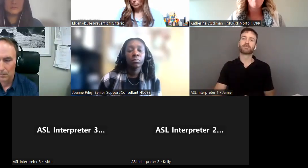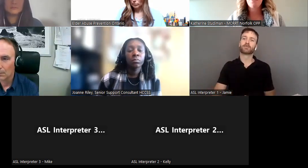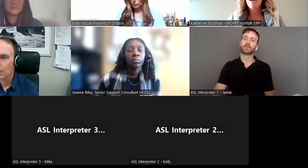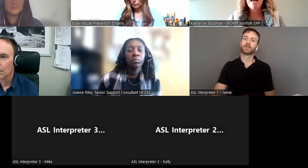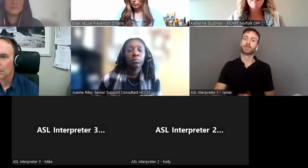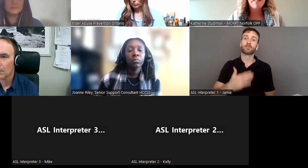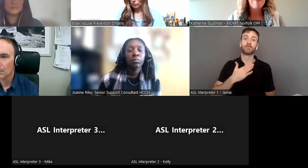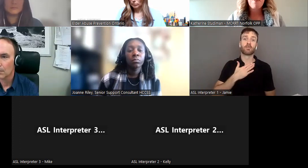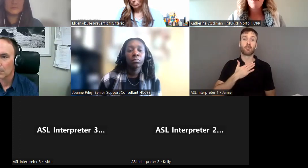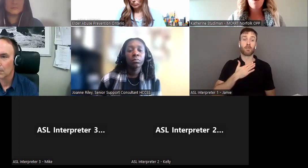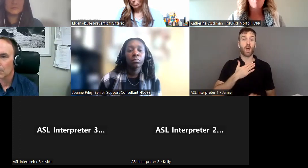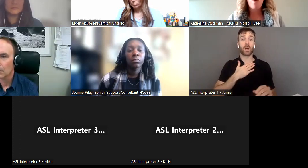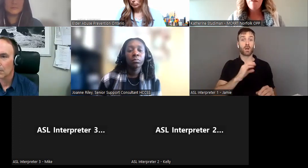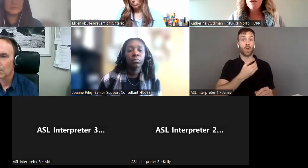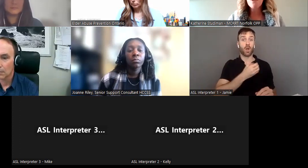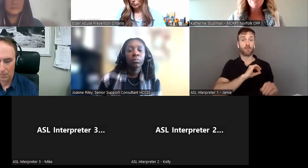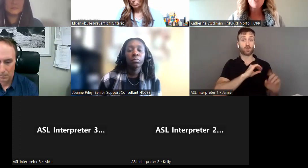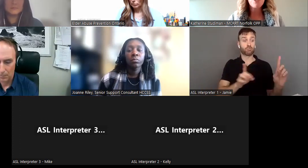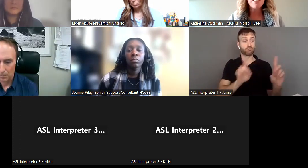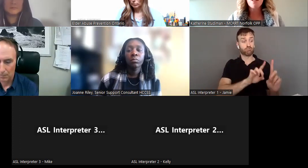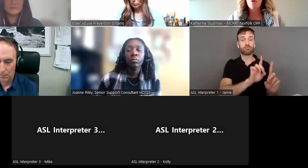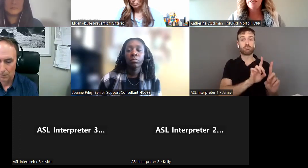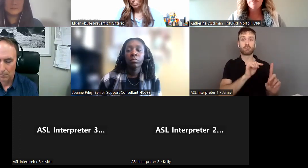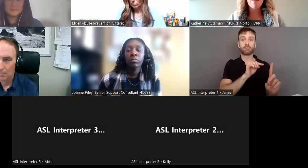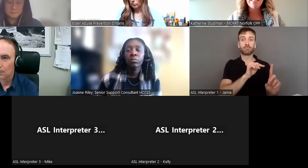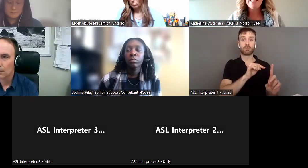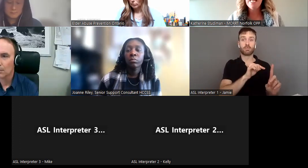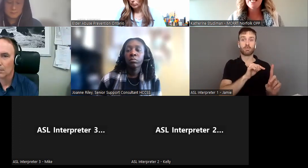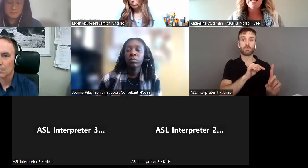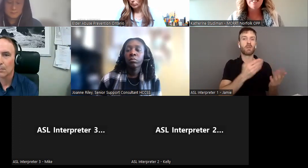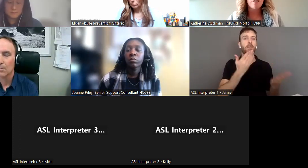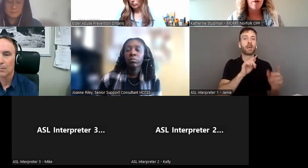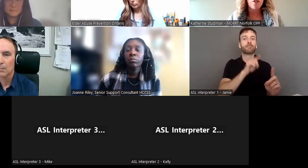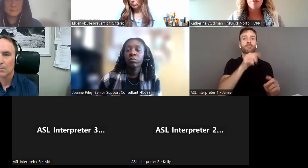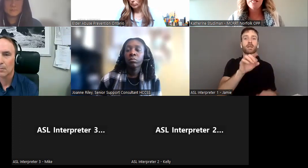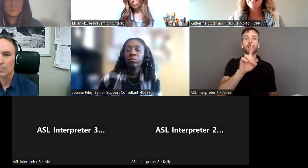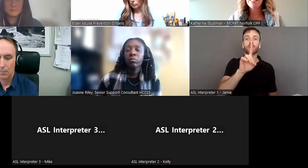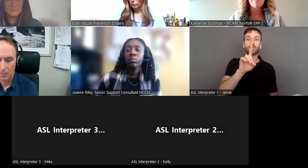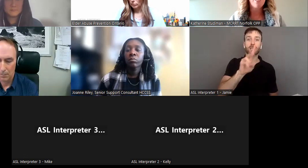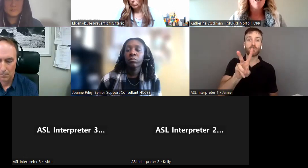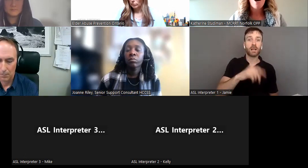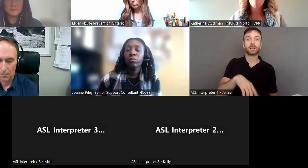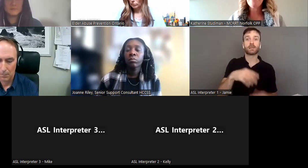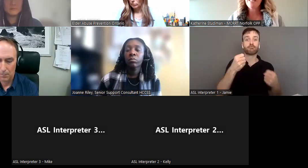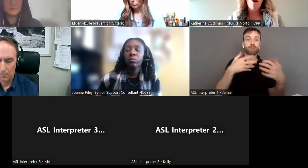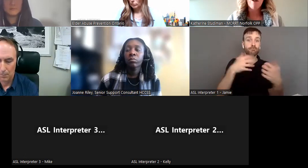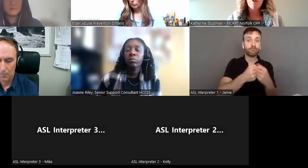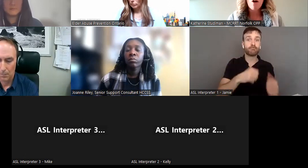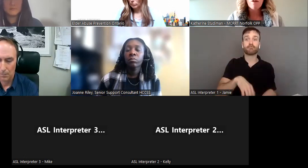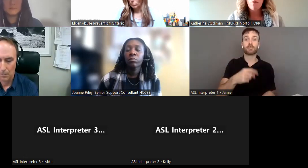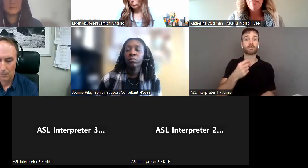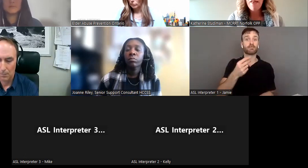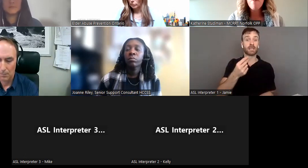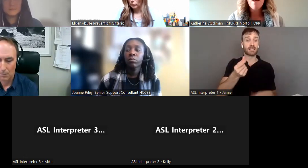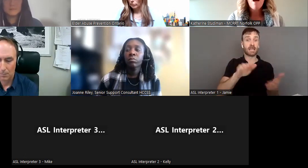my officer has, a motor vehicle collision, is going to a domestic, is going to a sudden death. I'm attending all of